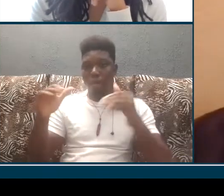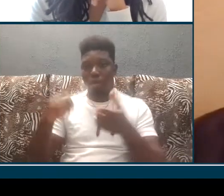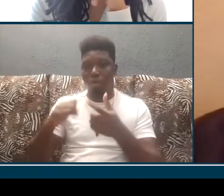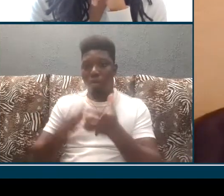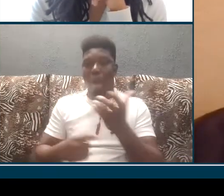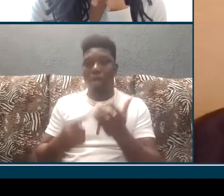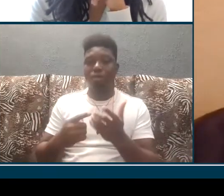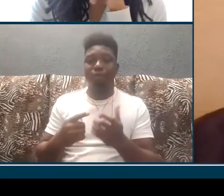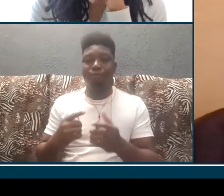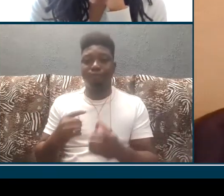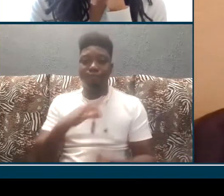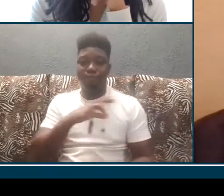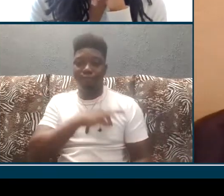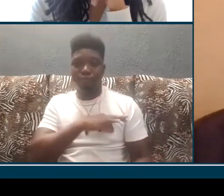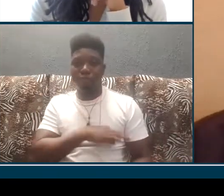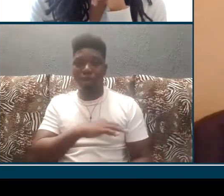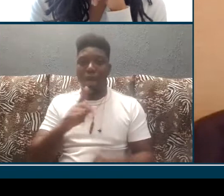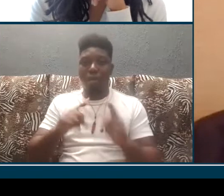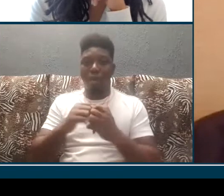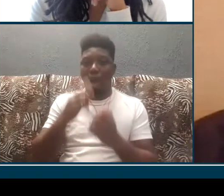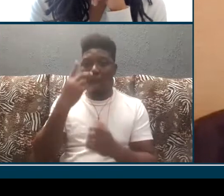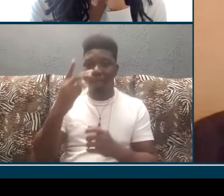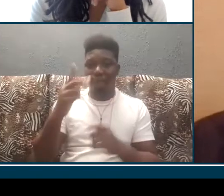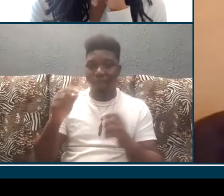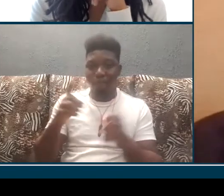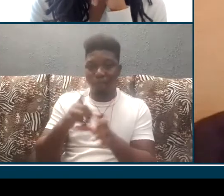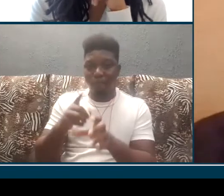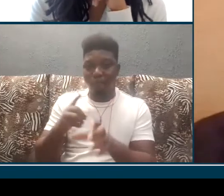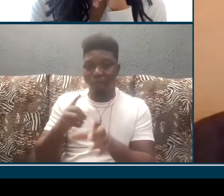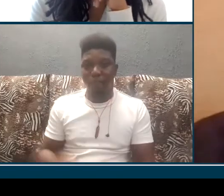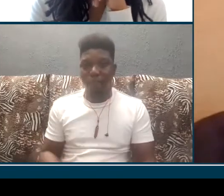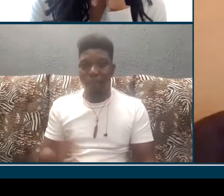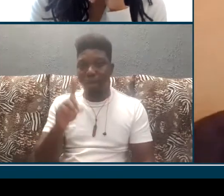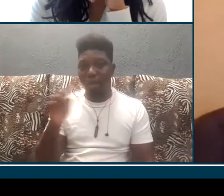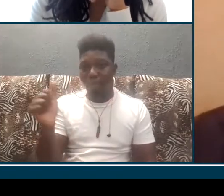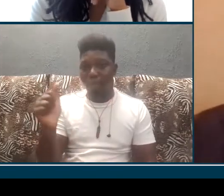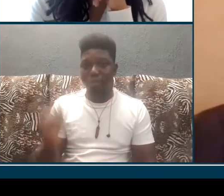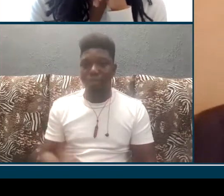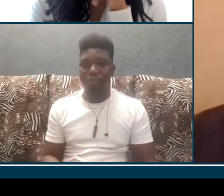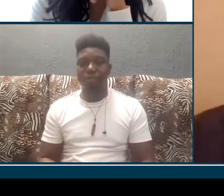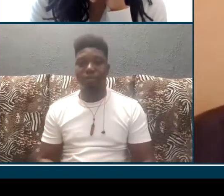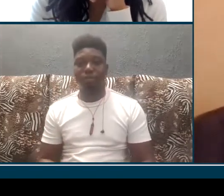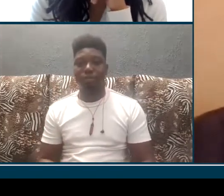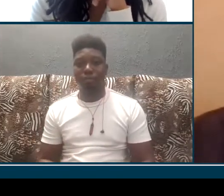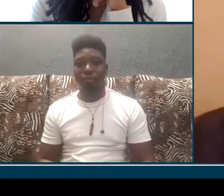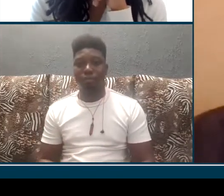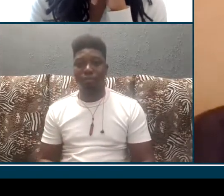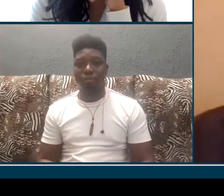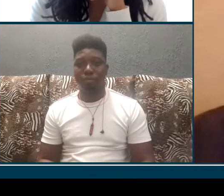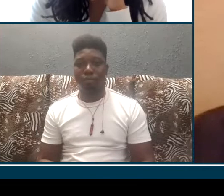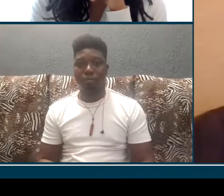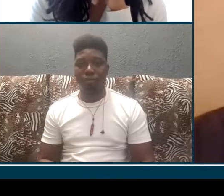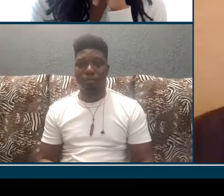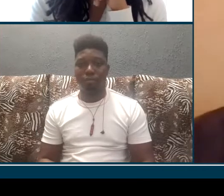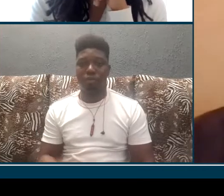invisible disabilities are perceived as being slow or rude